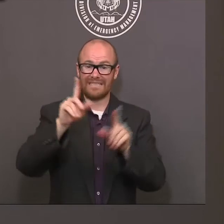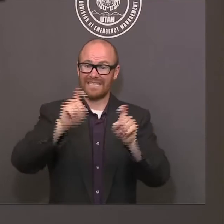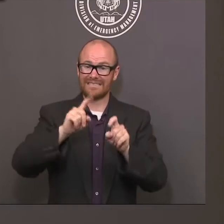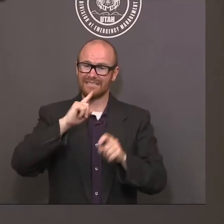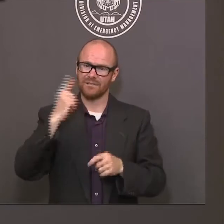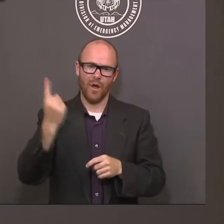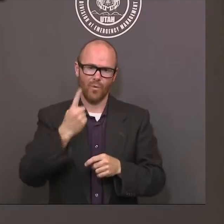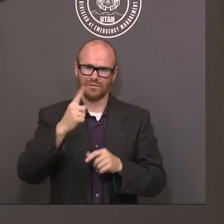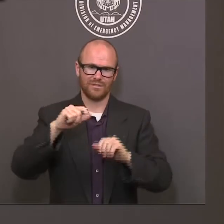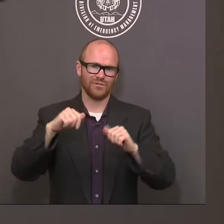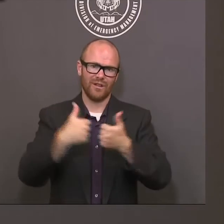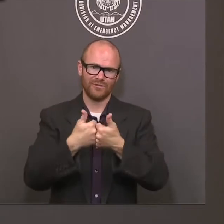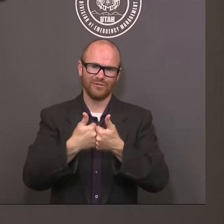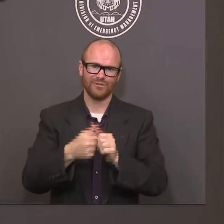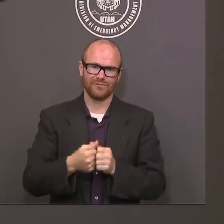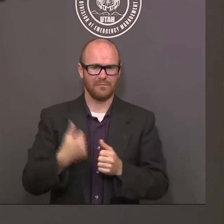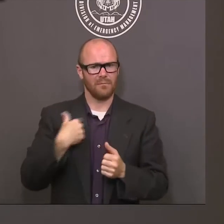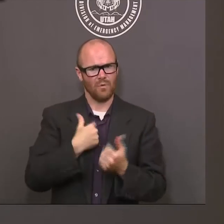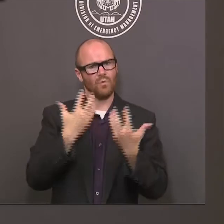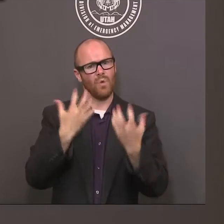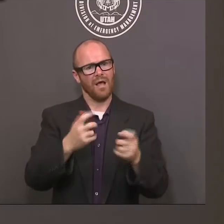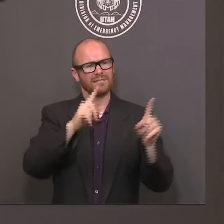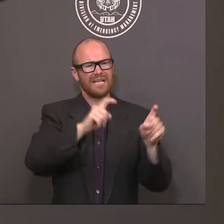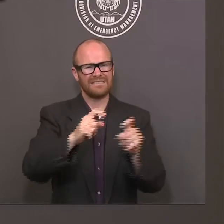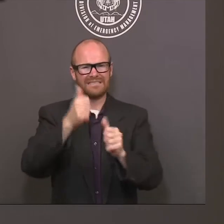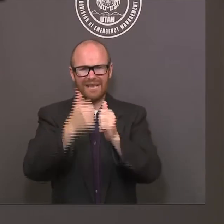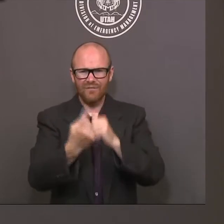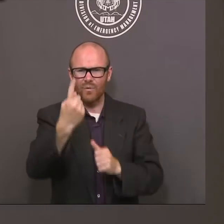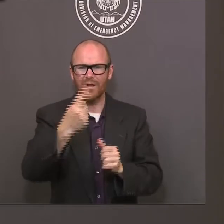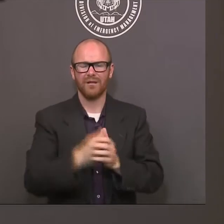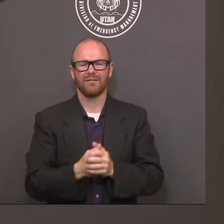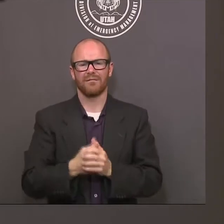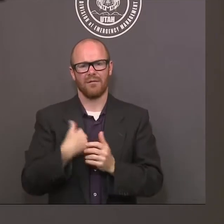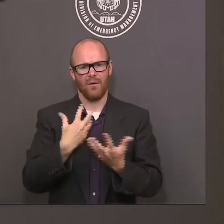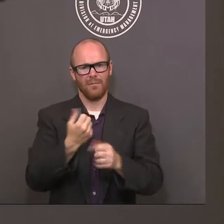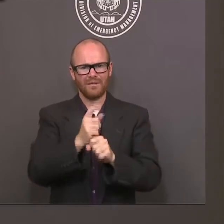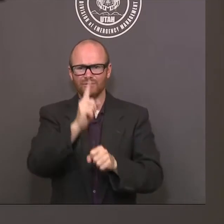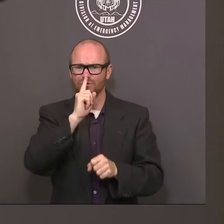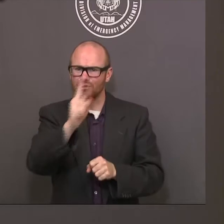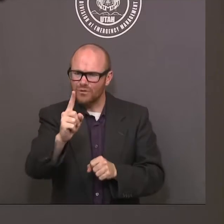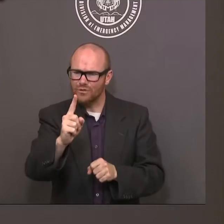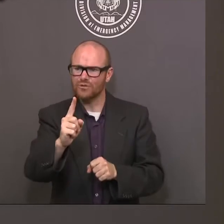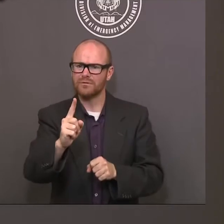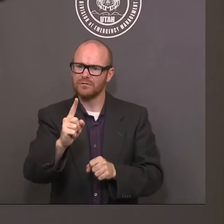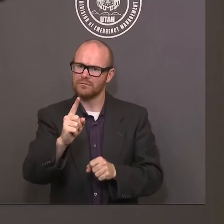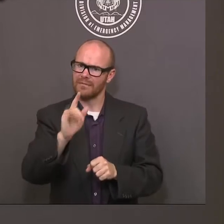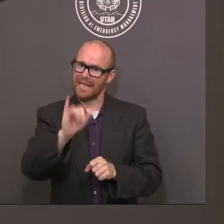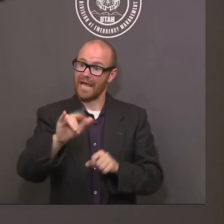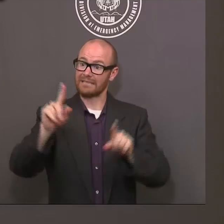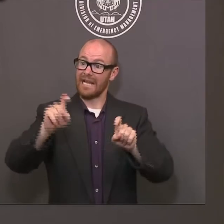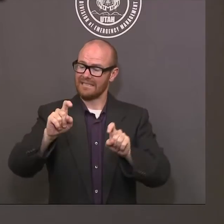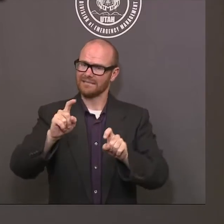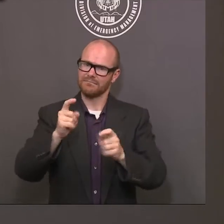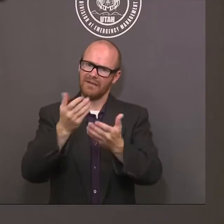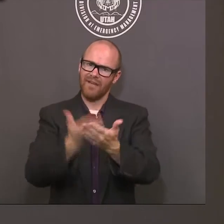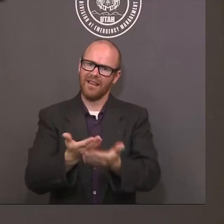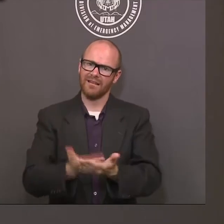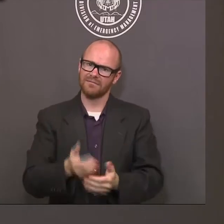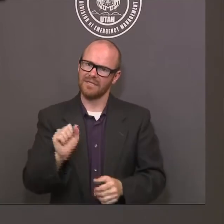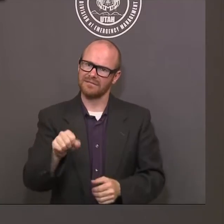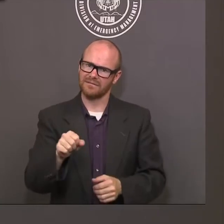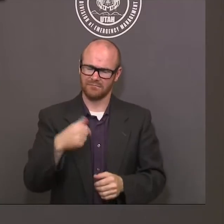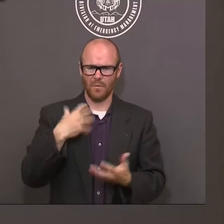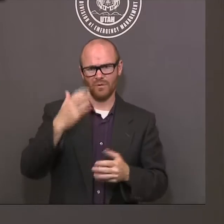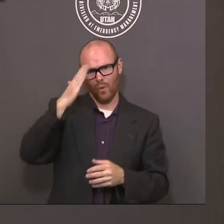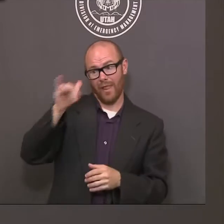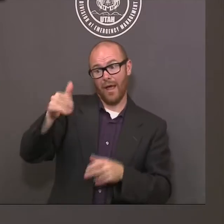challenge. We want to test everybody, and we want to be able to have some assurity that we know whether they're infected